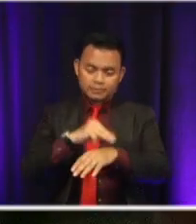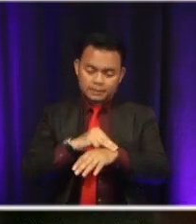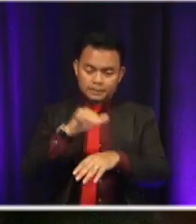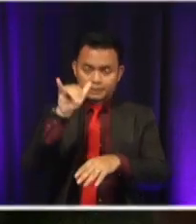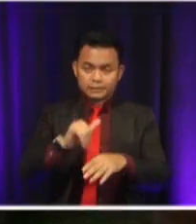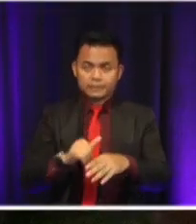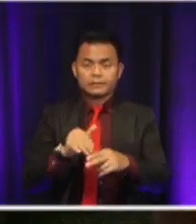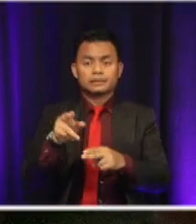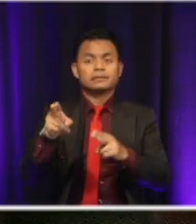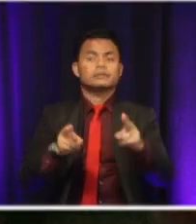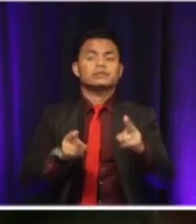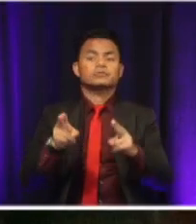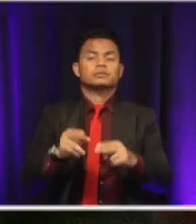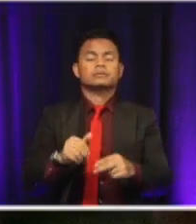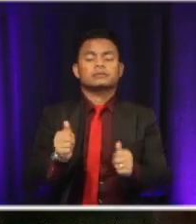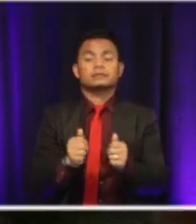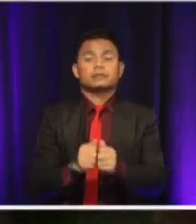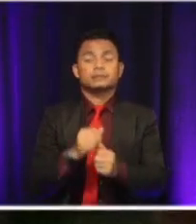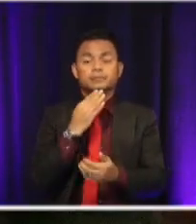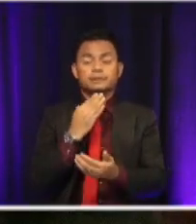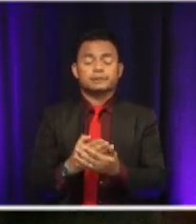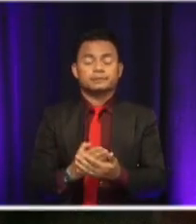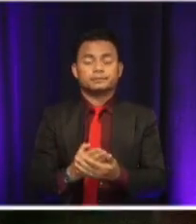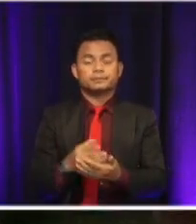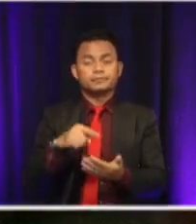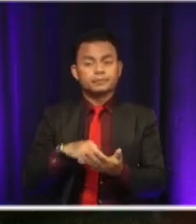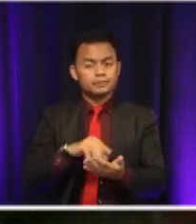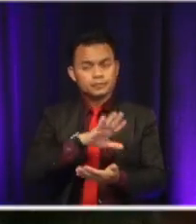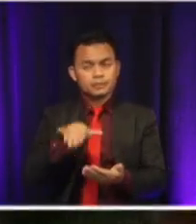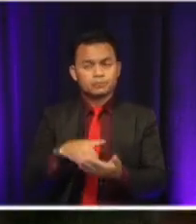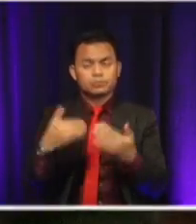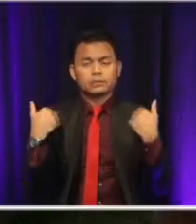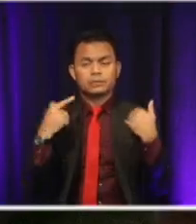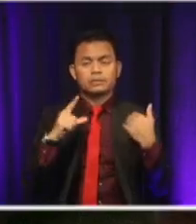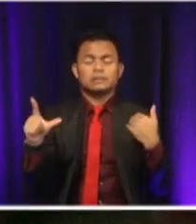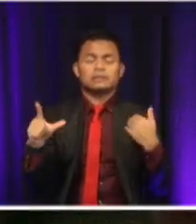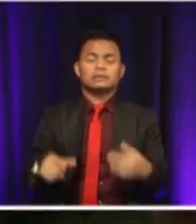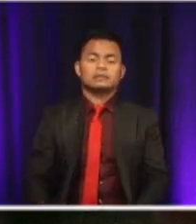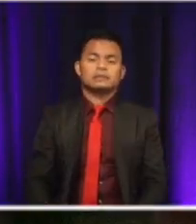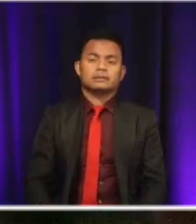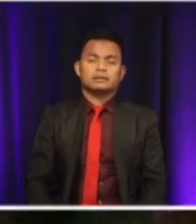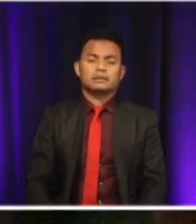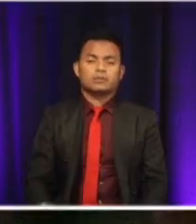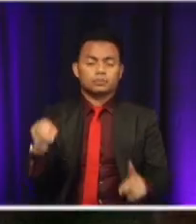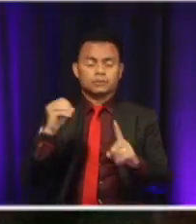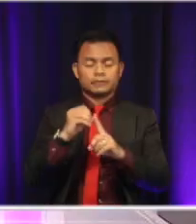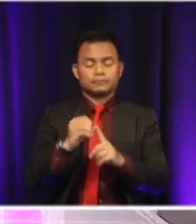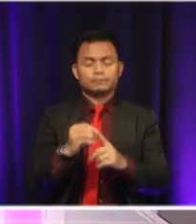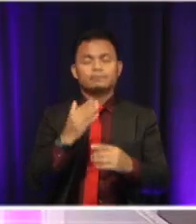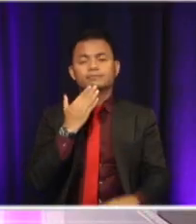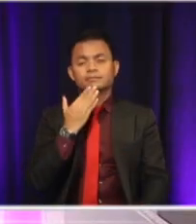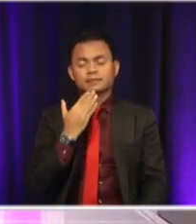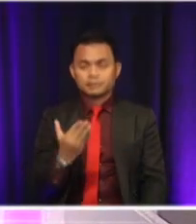understand and learn the assessment objectives because all the 6 essays encompass these objectives. Correct. Now, thank you so much,